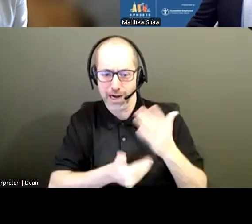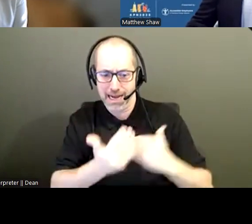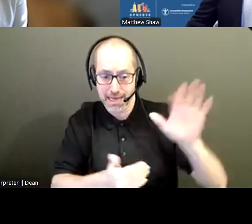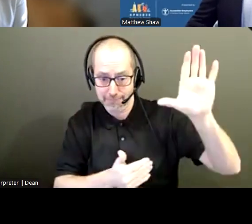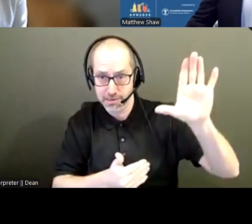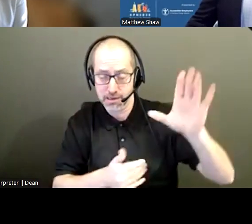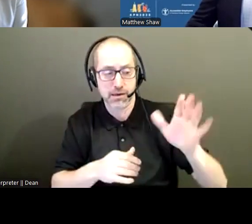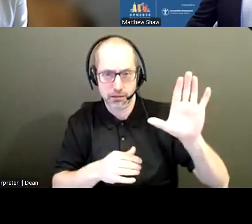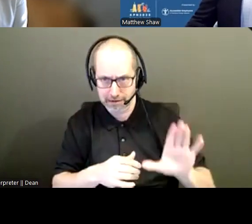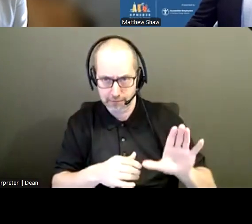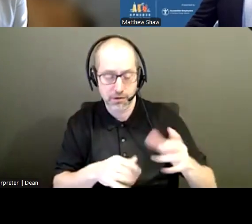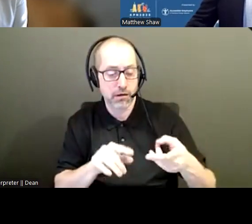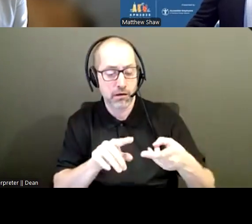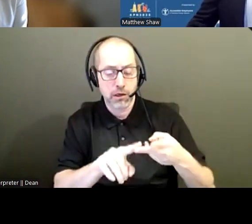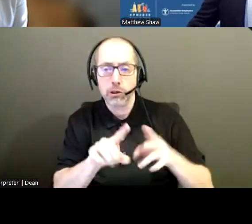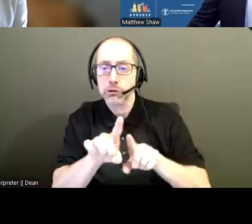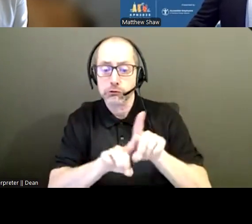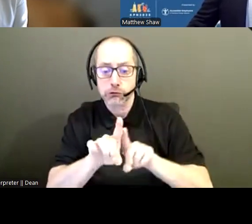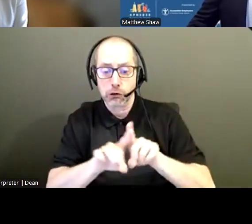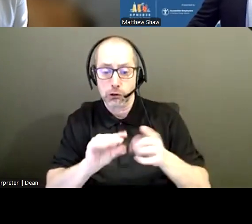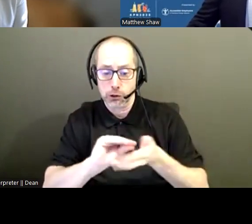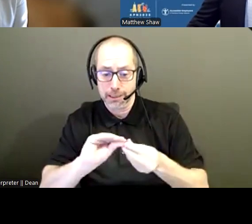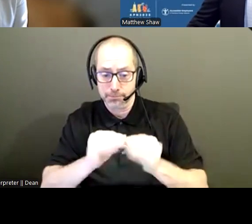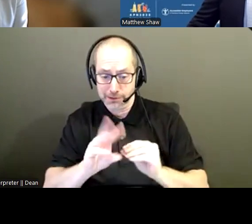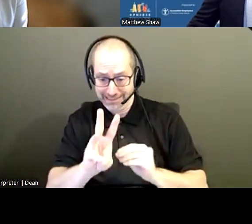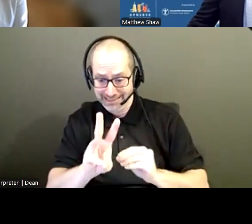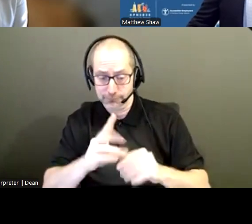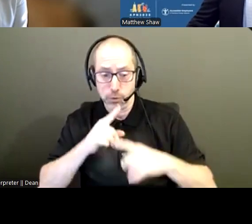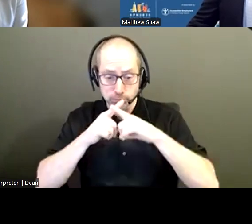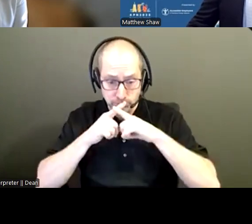*6 to mute or unmute yourself.